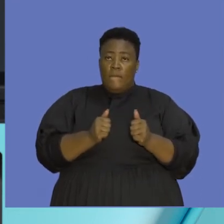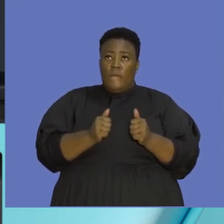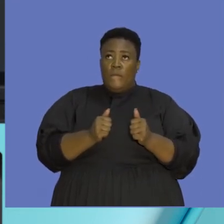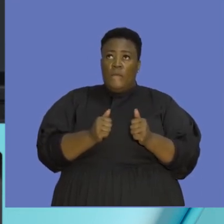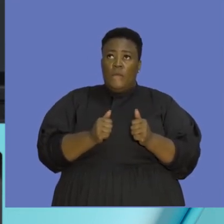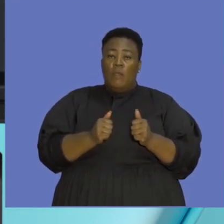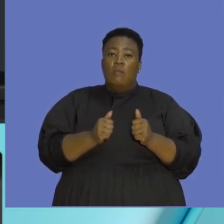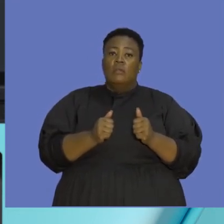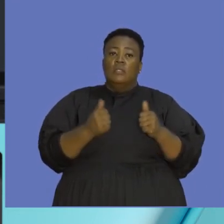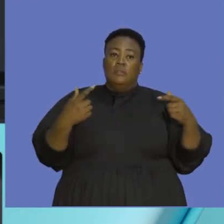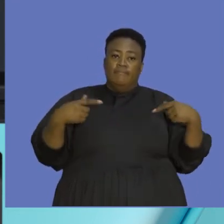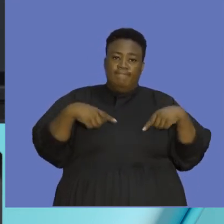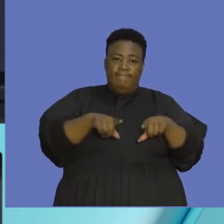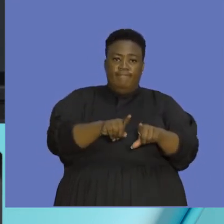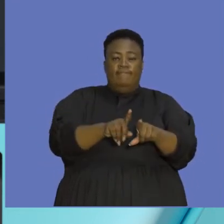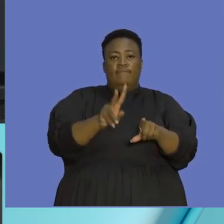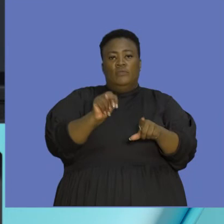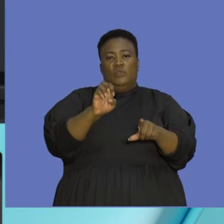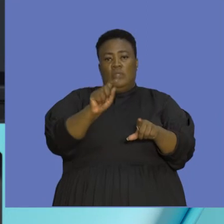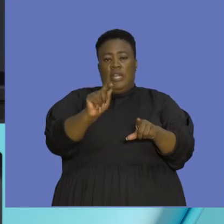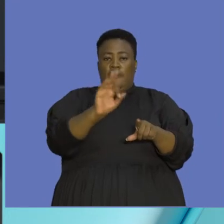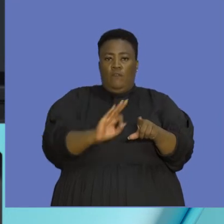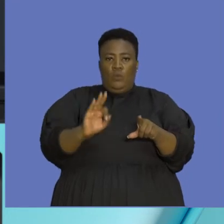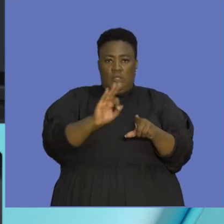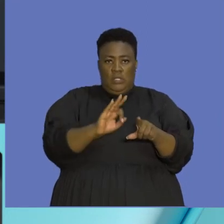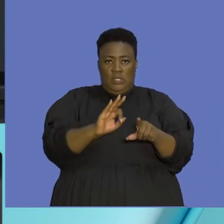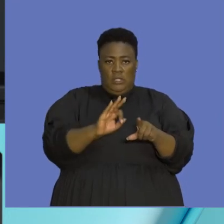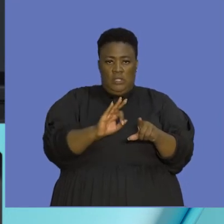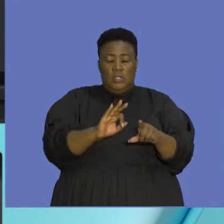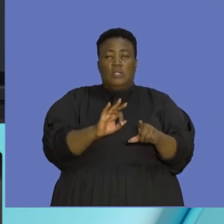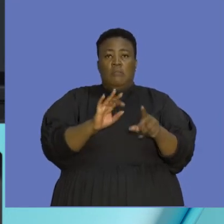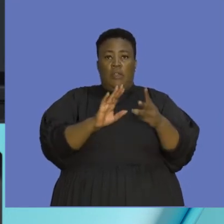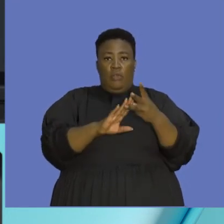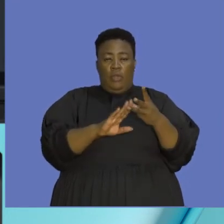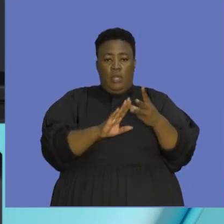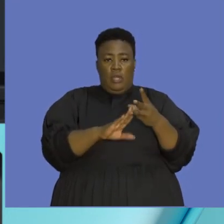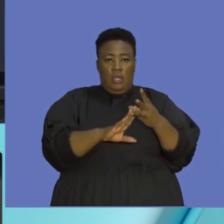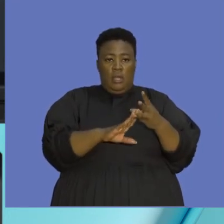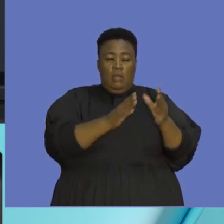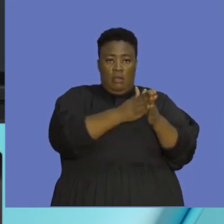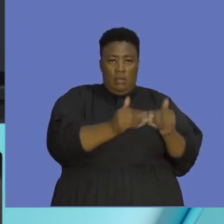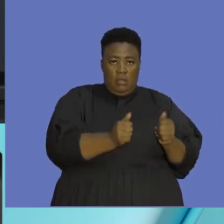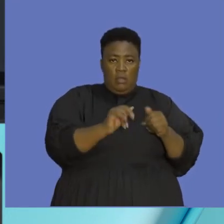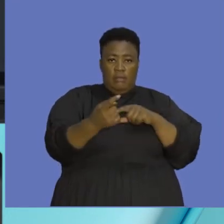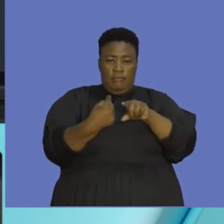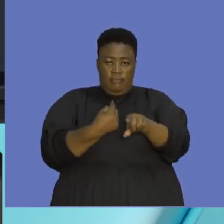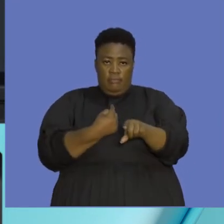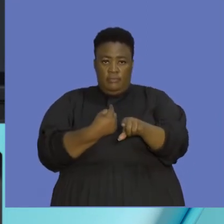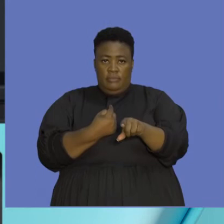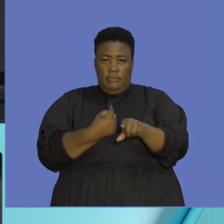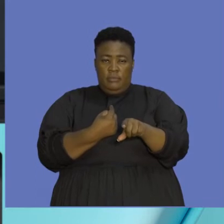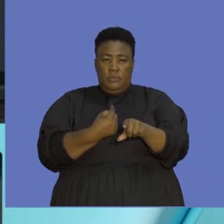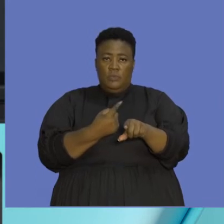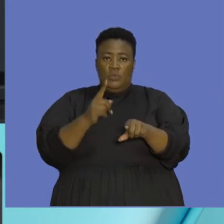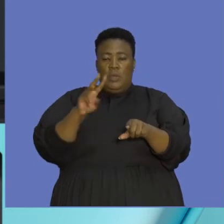directly proportional to the net force. And number three, acceleration is inversely